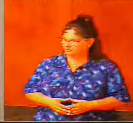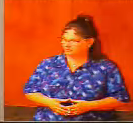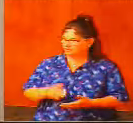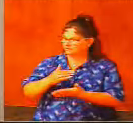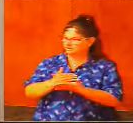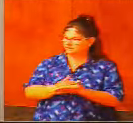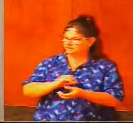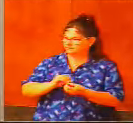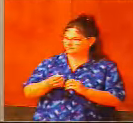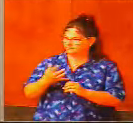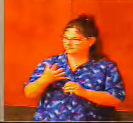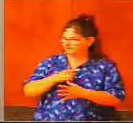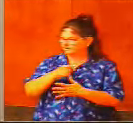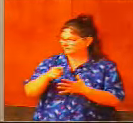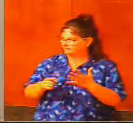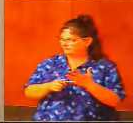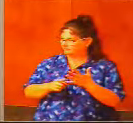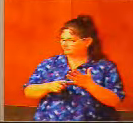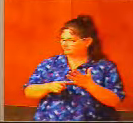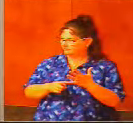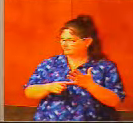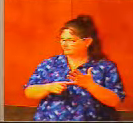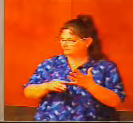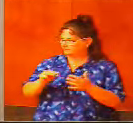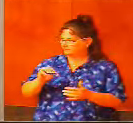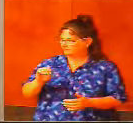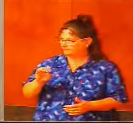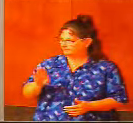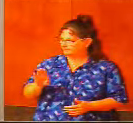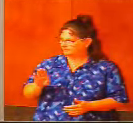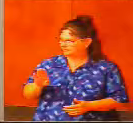Lesson number 5, mobs